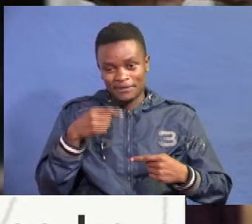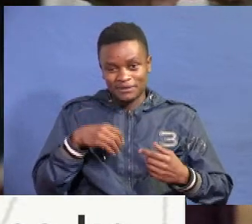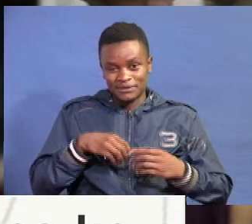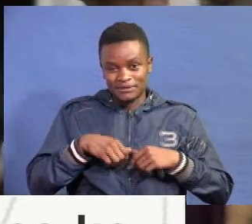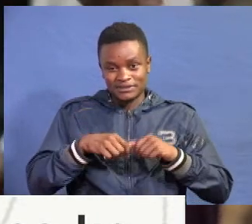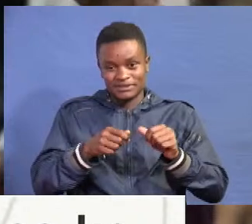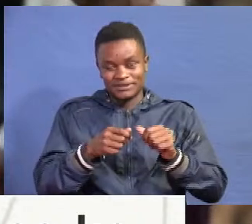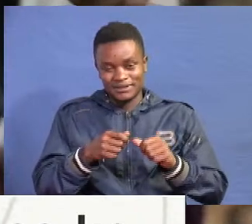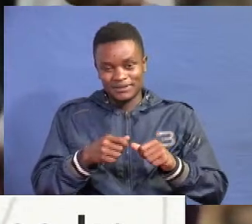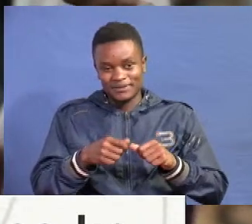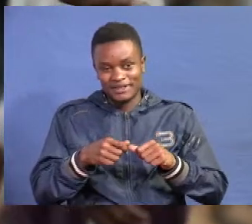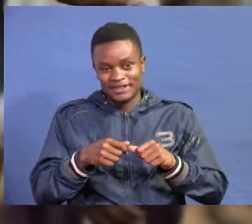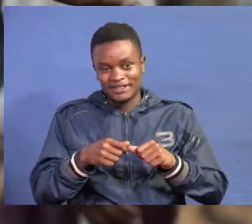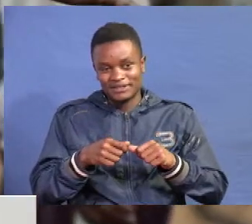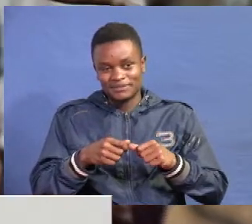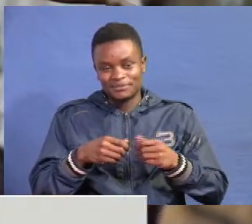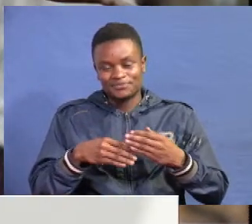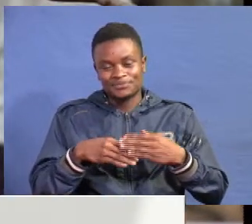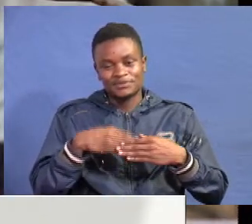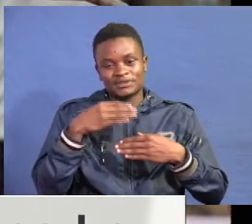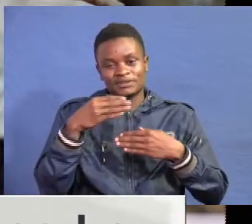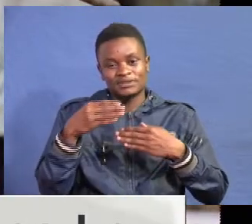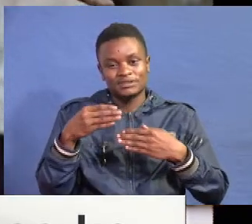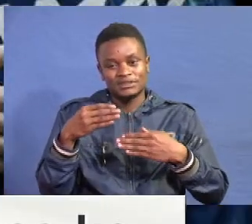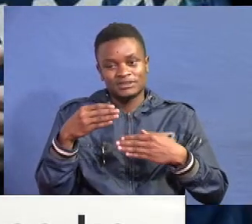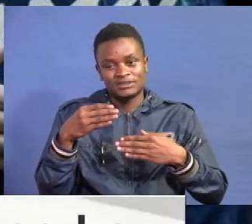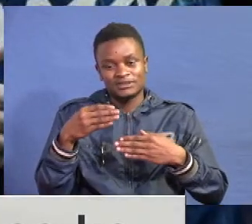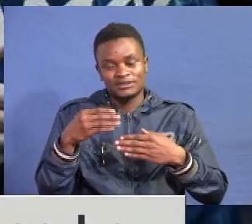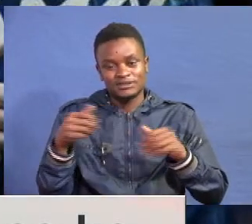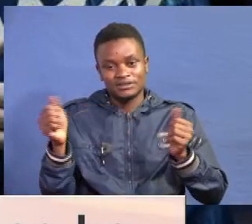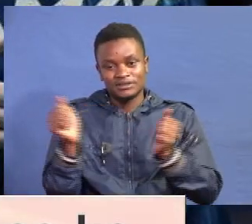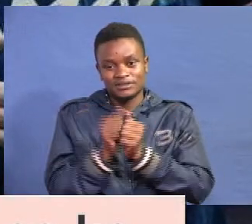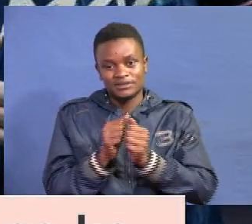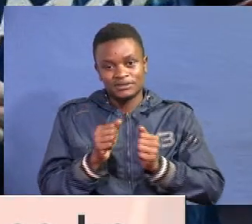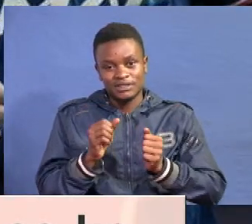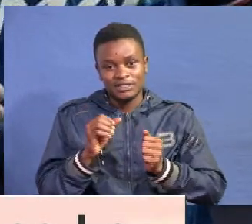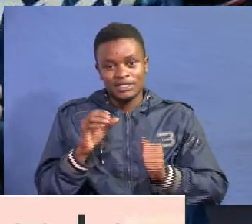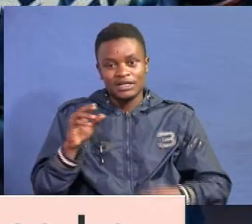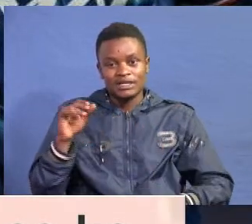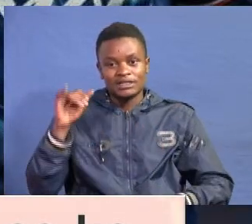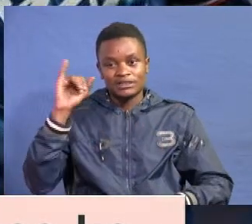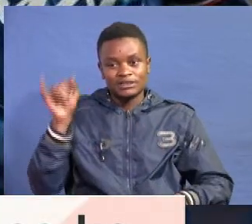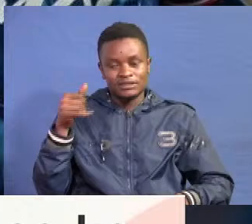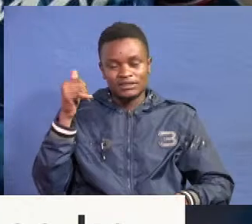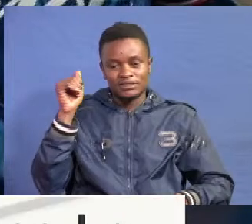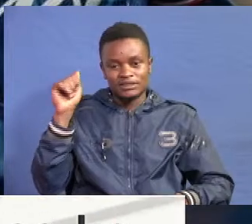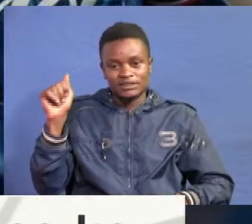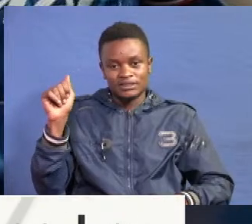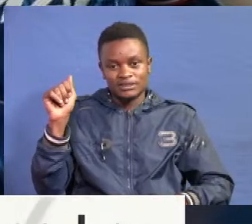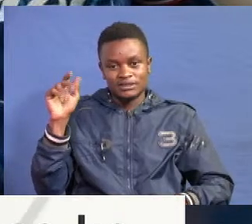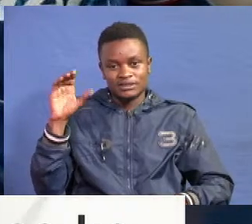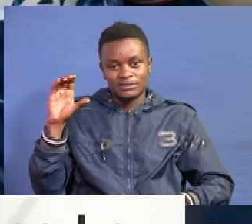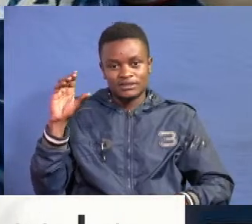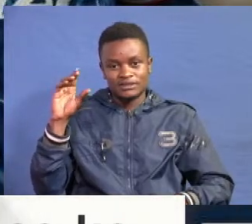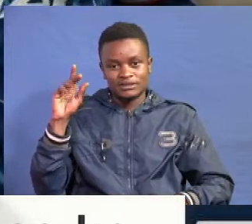the Magpies ahead with Chelsea's Nicholas Jackson receiving a red card during the